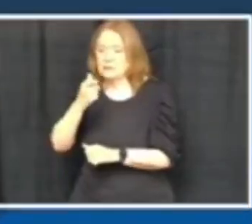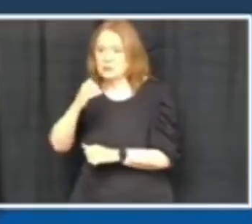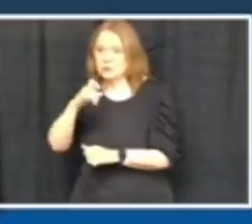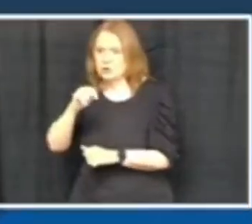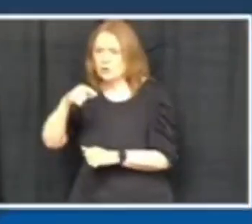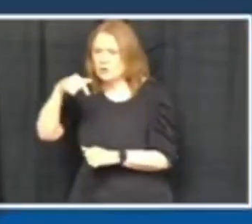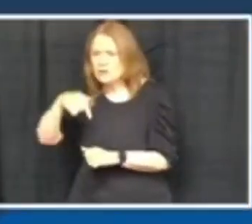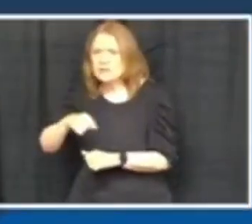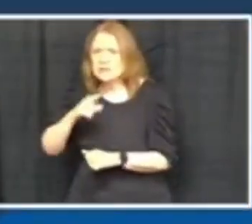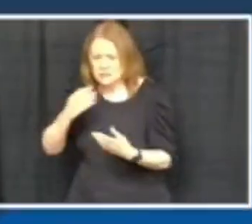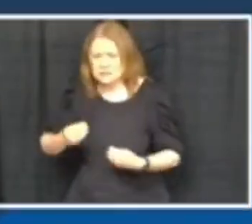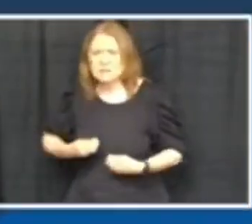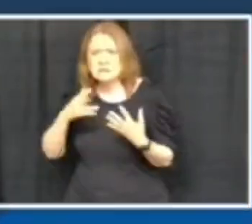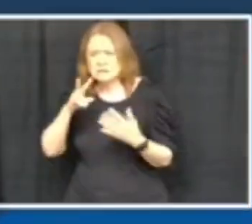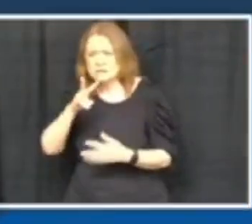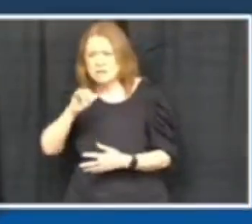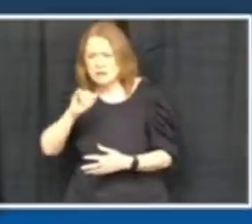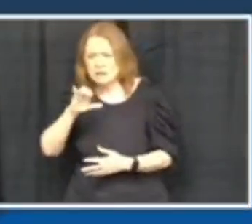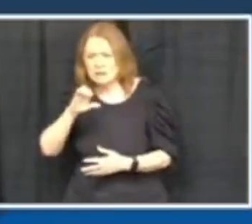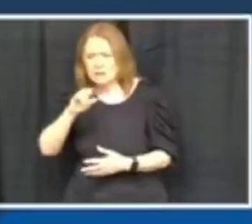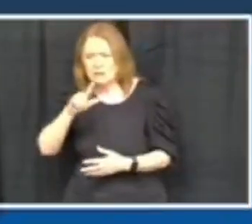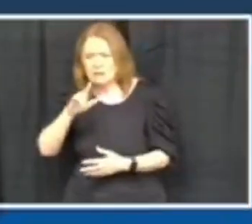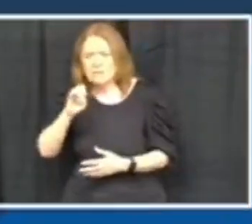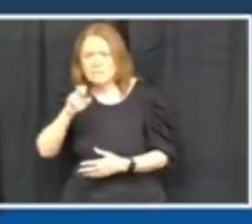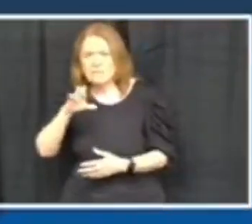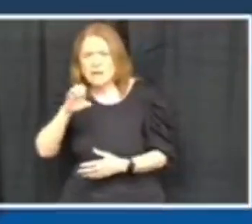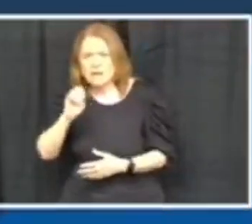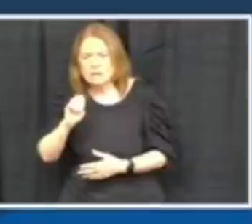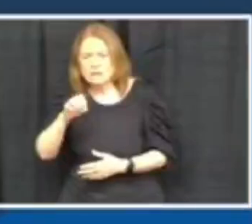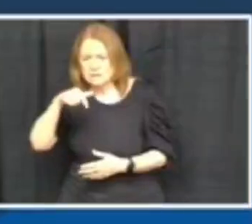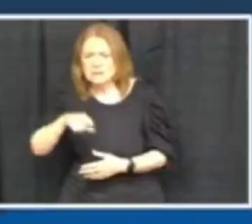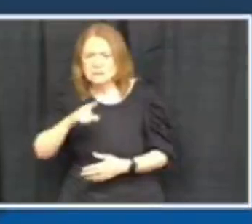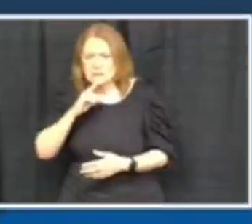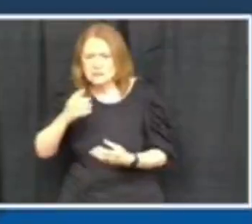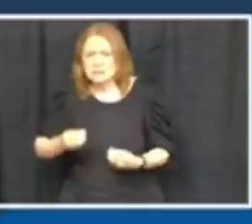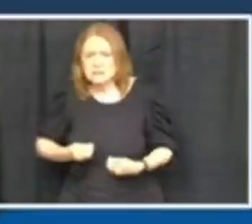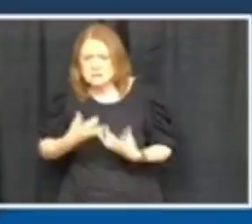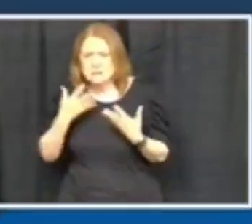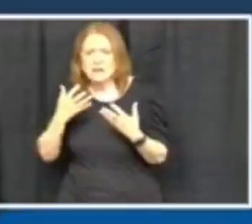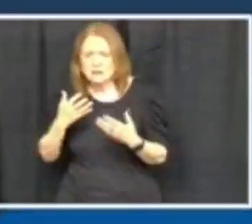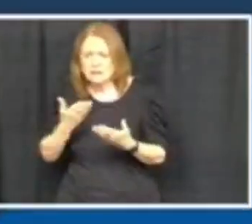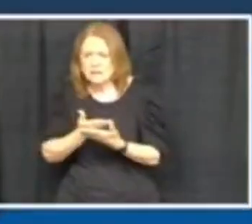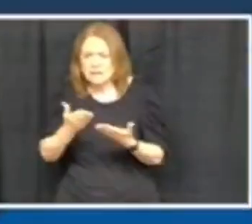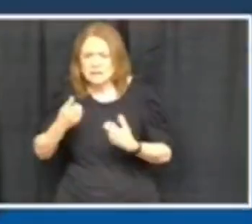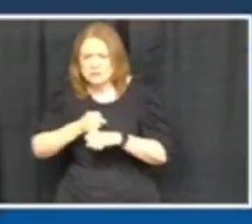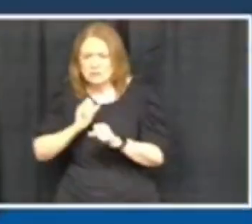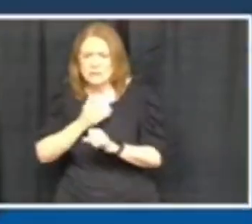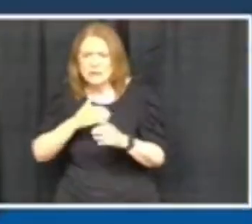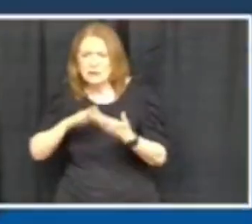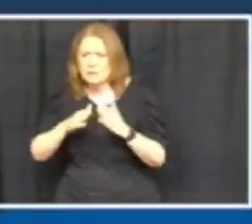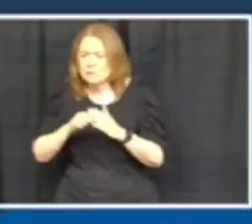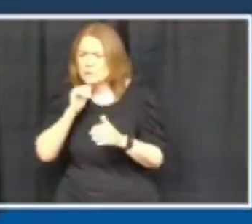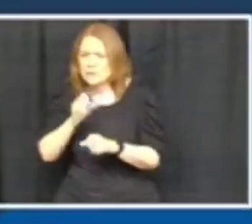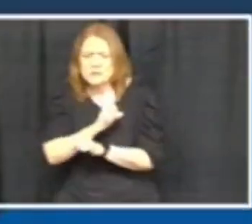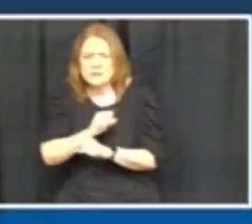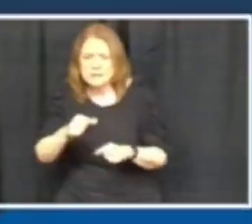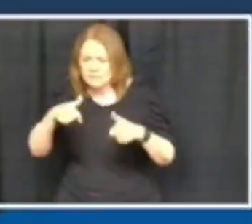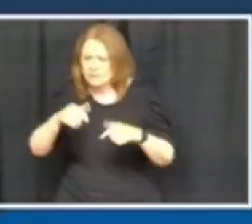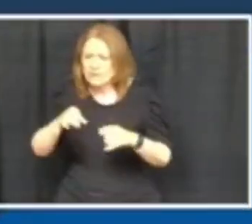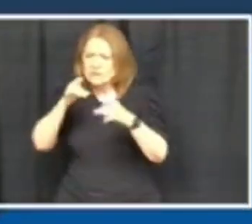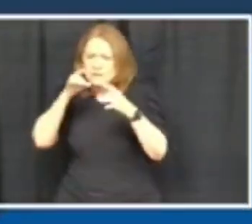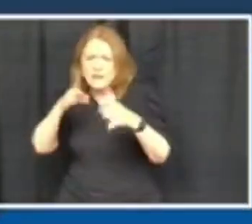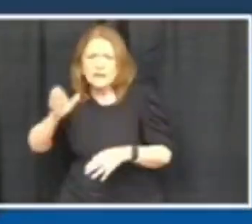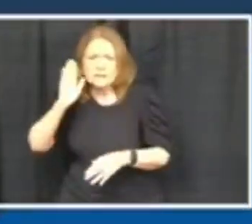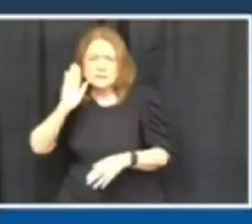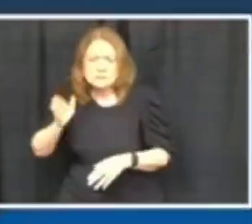is inciting violence. This is inciting things that are going to make our community unsafe. This hate speech